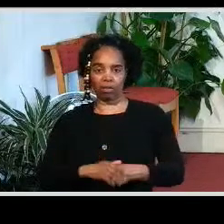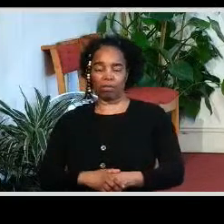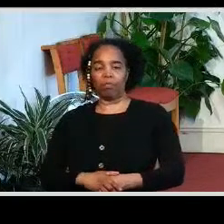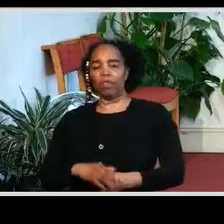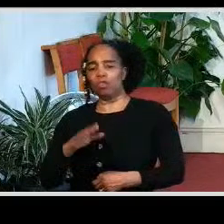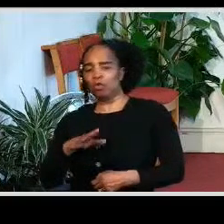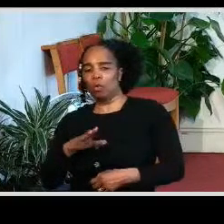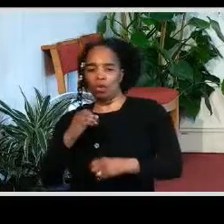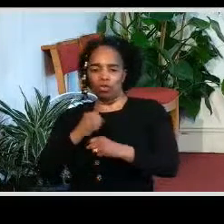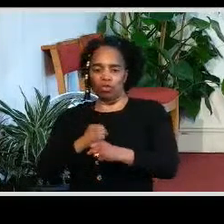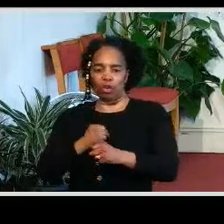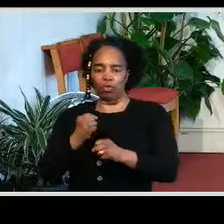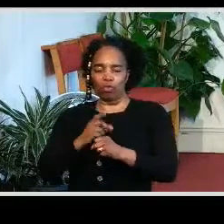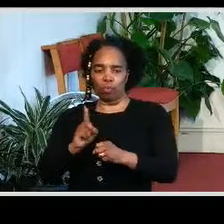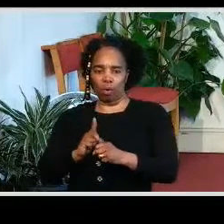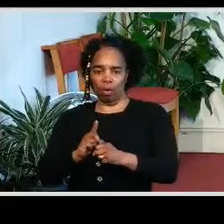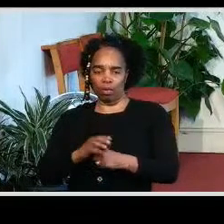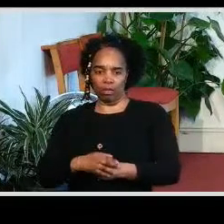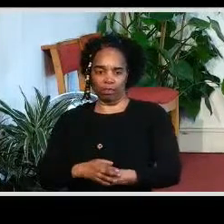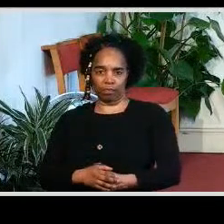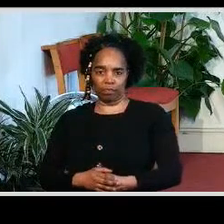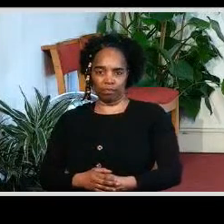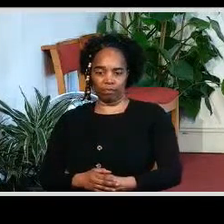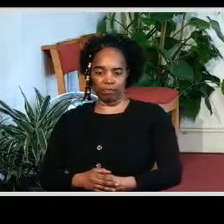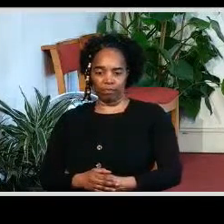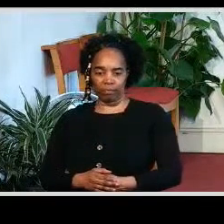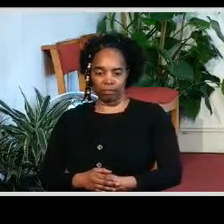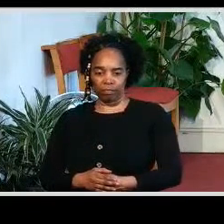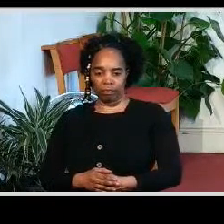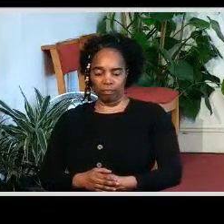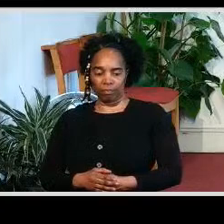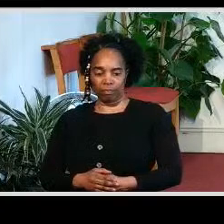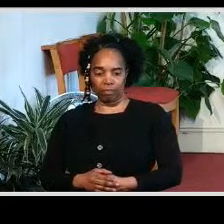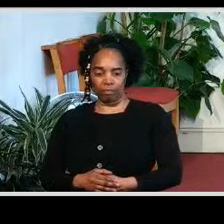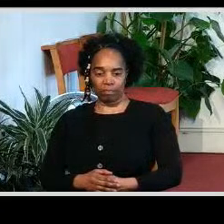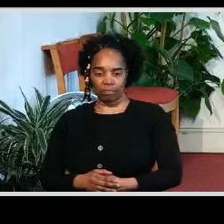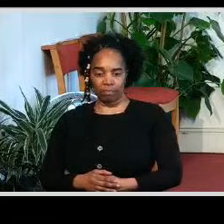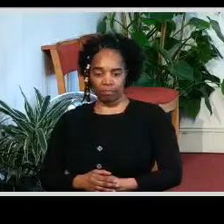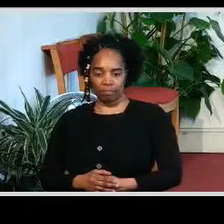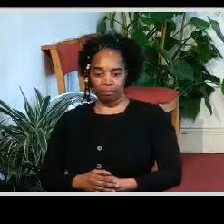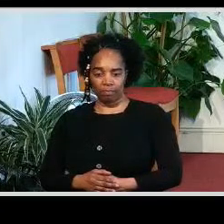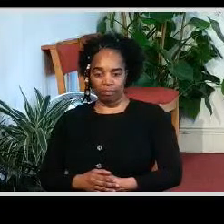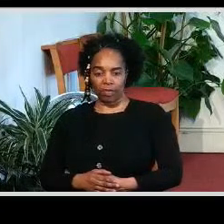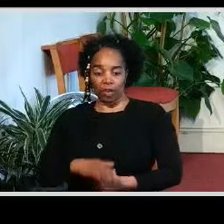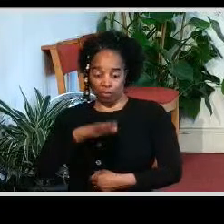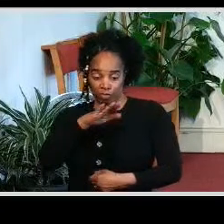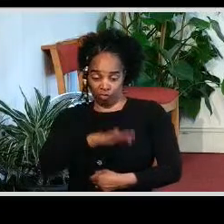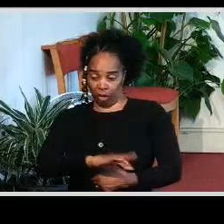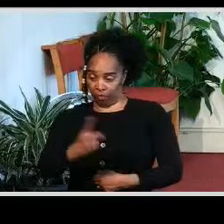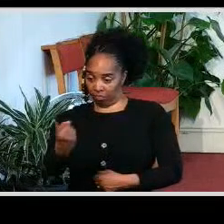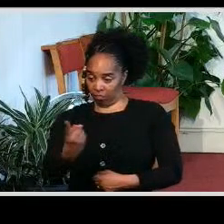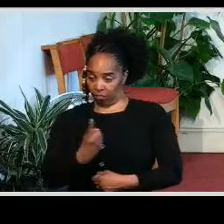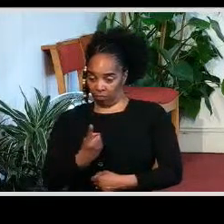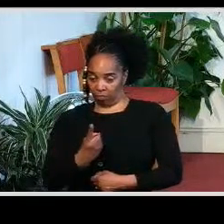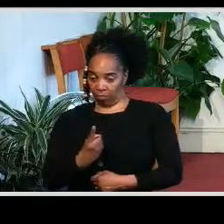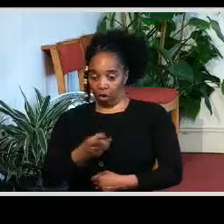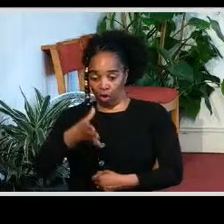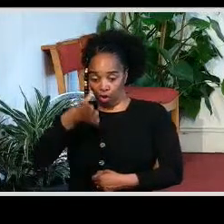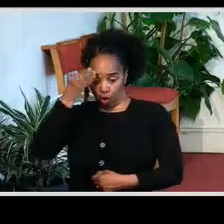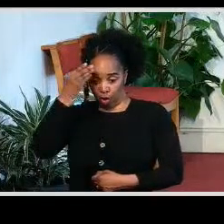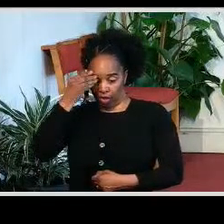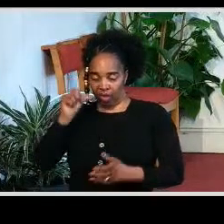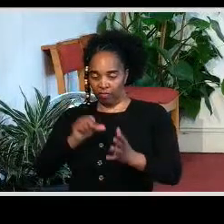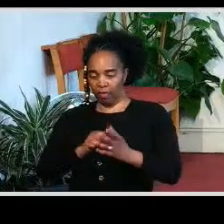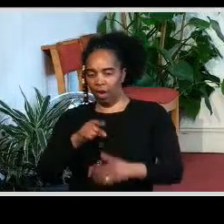do in church? Well, majority of the times, if someone, a child has got some sort of learning disability, he's coined as an